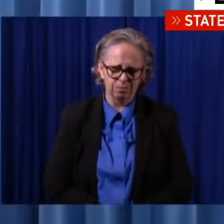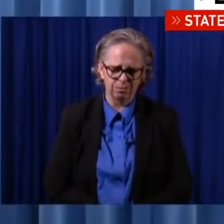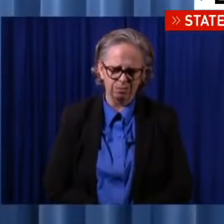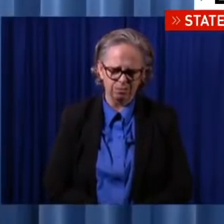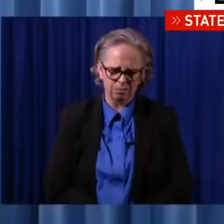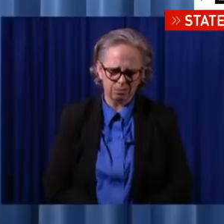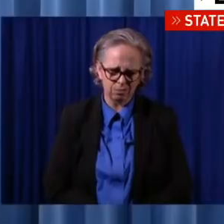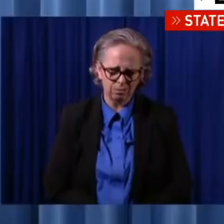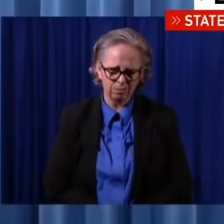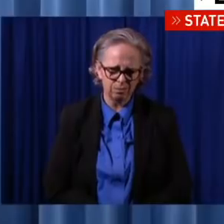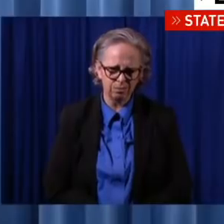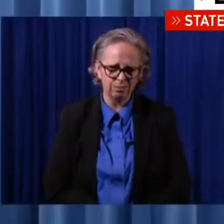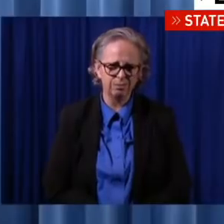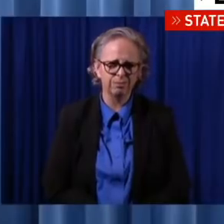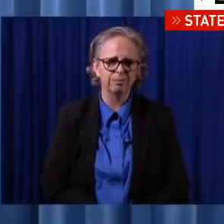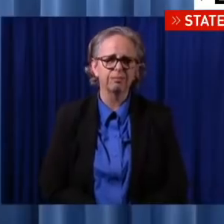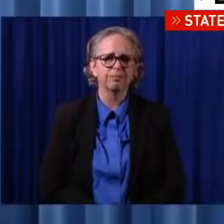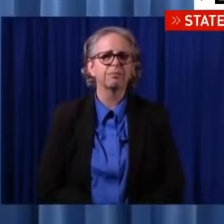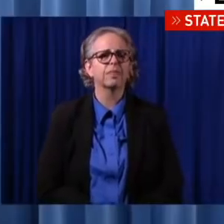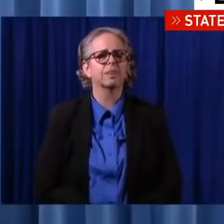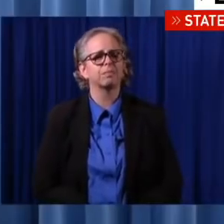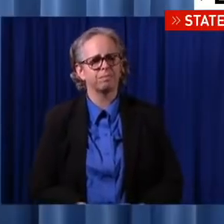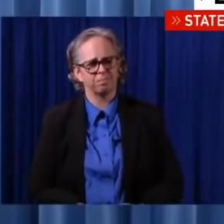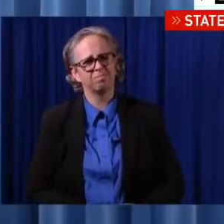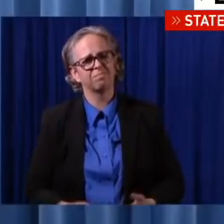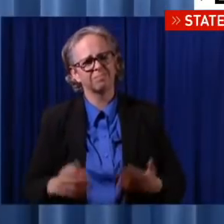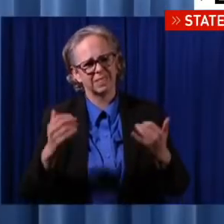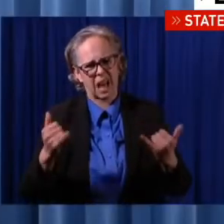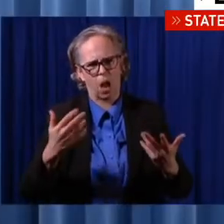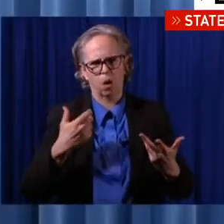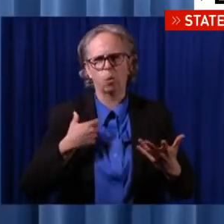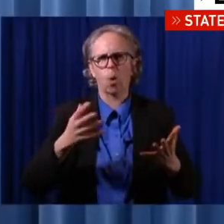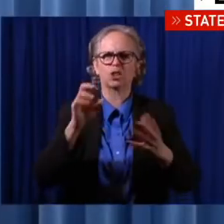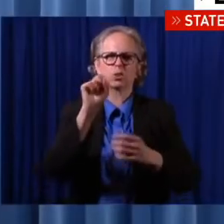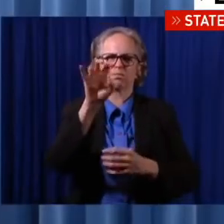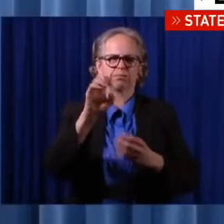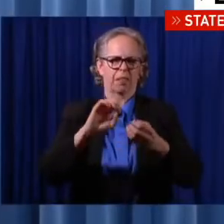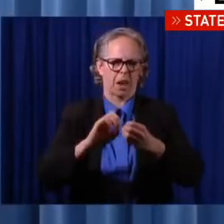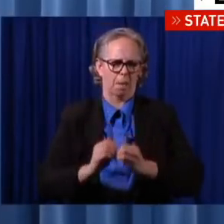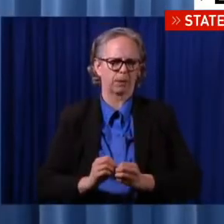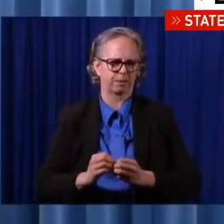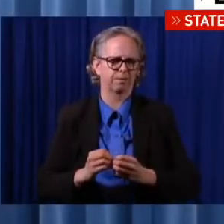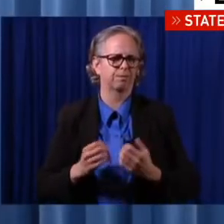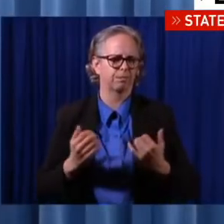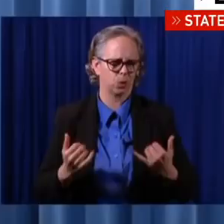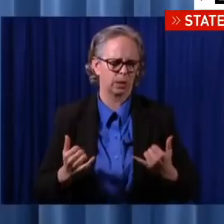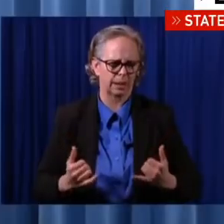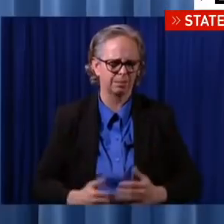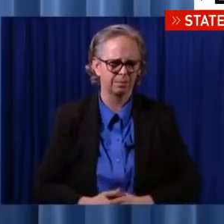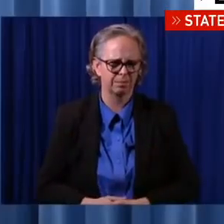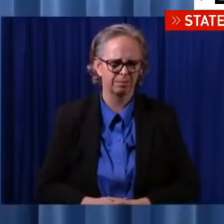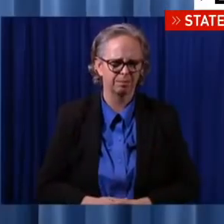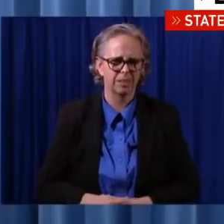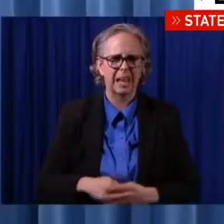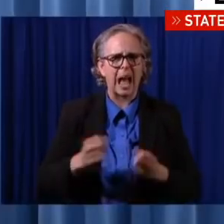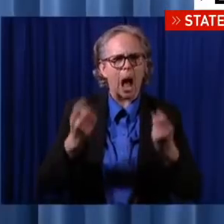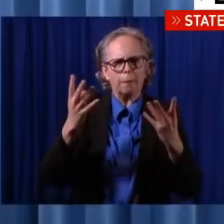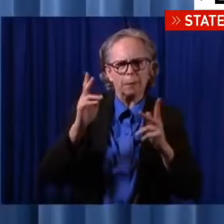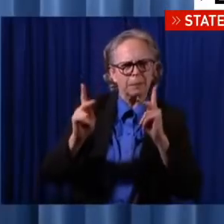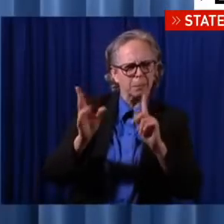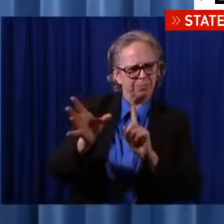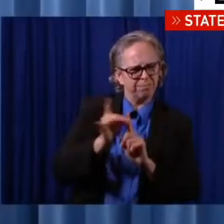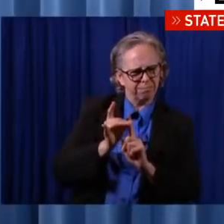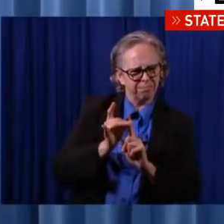Let me go to the numbers. Briefly review the case numbers, and then we'll talk about the R0